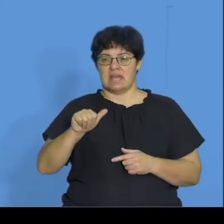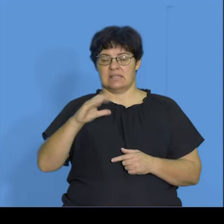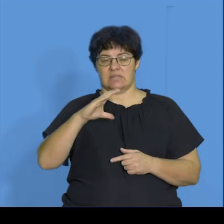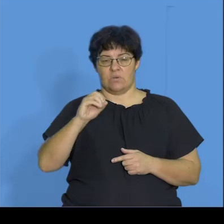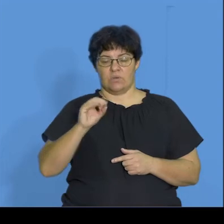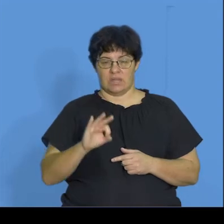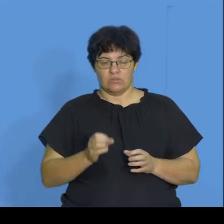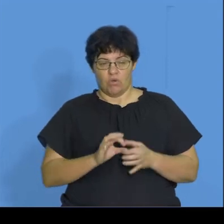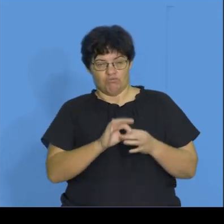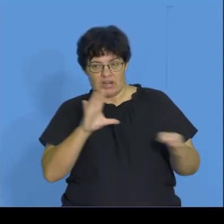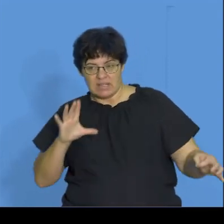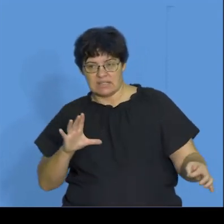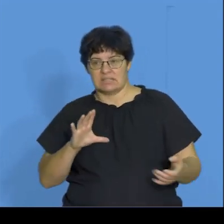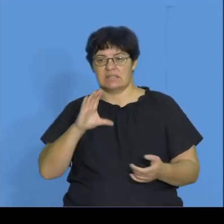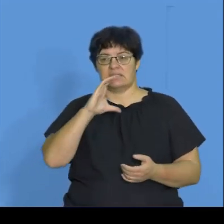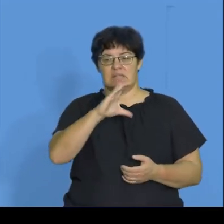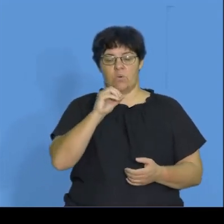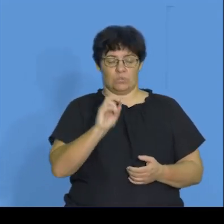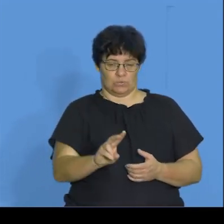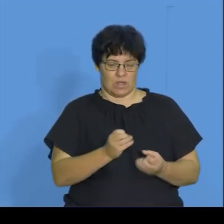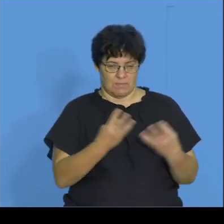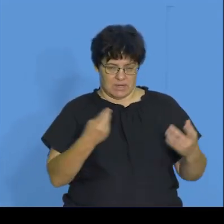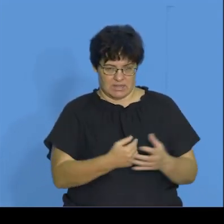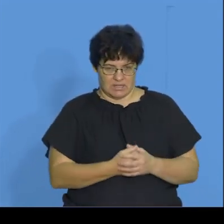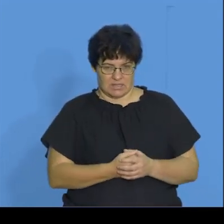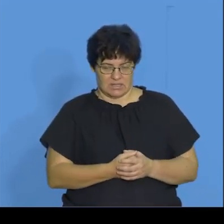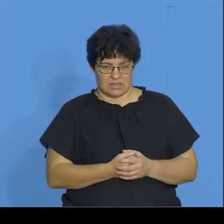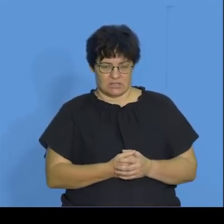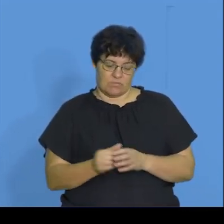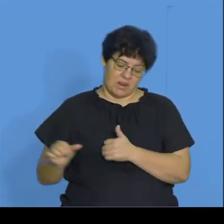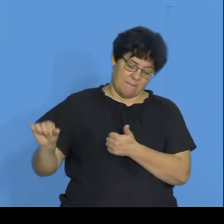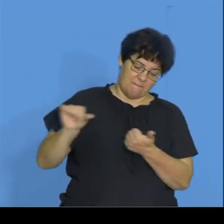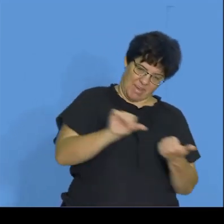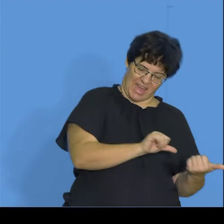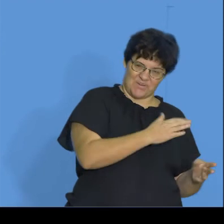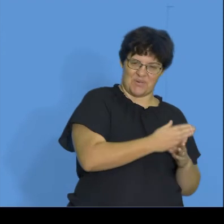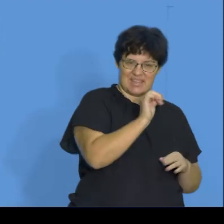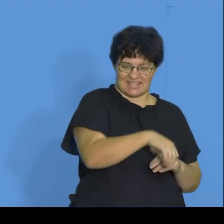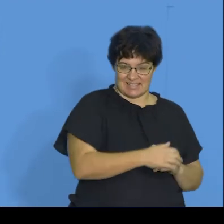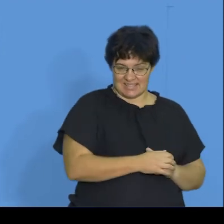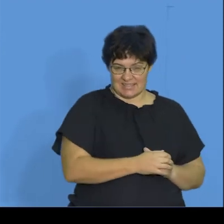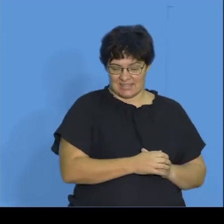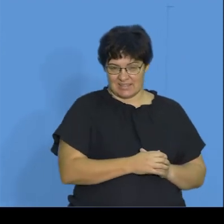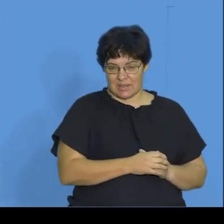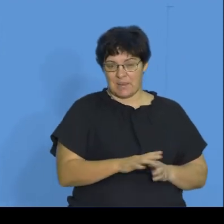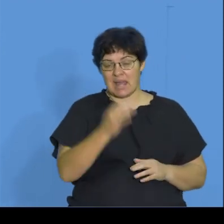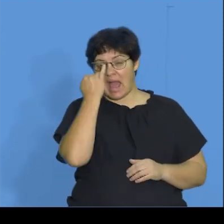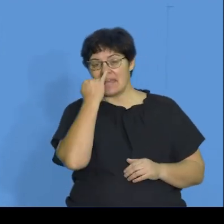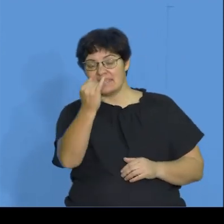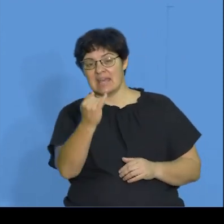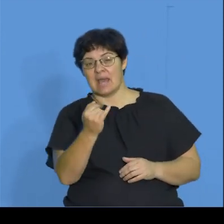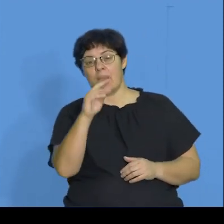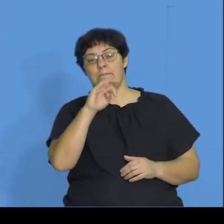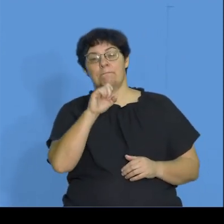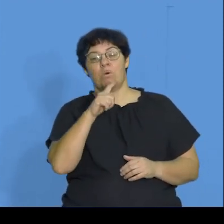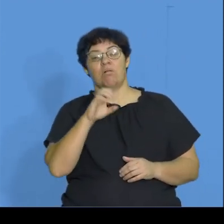carbon dioxide, okay? So it's like we working backwards, but the idea is, the idea of number of the moles